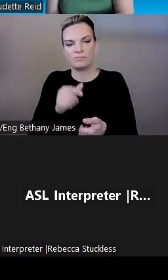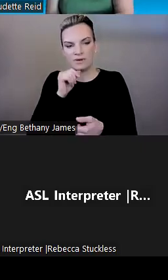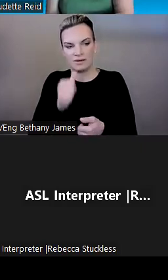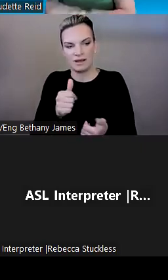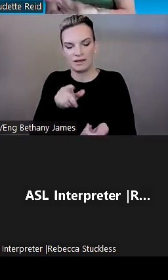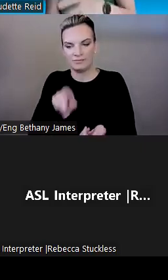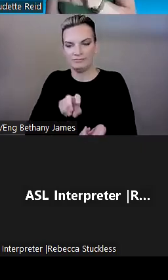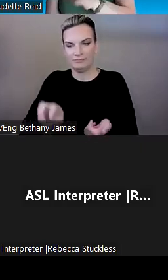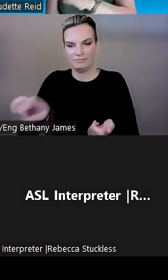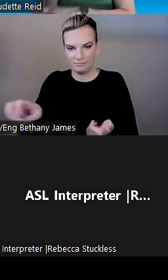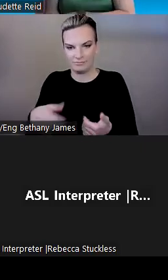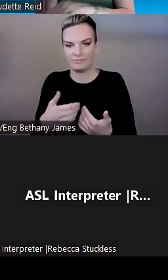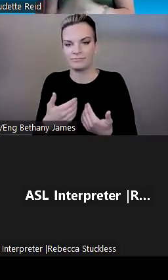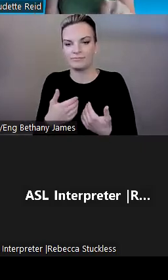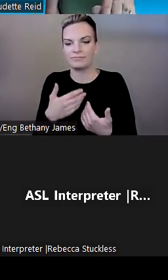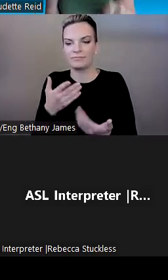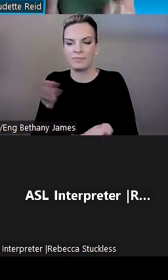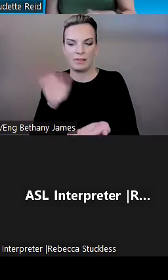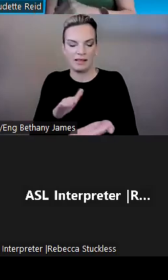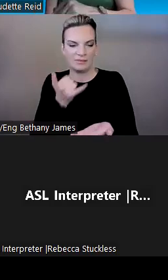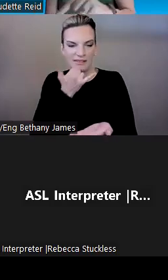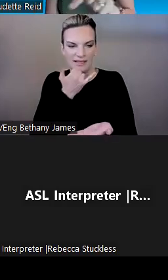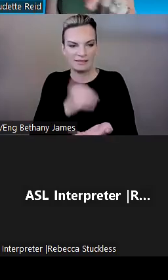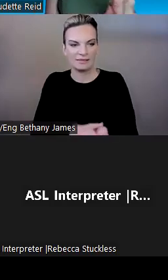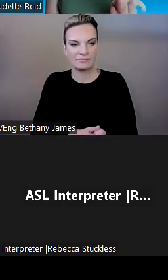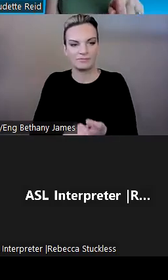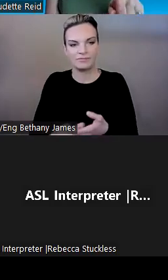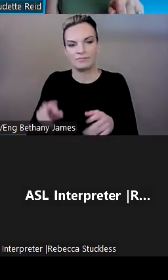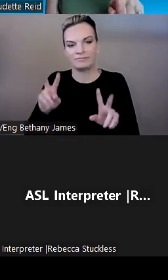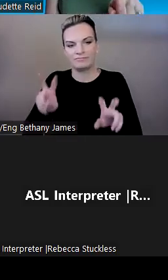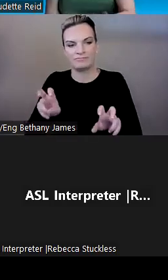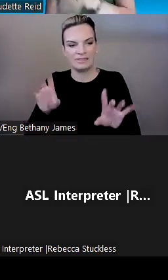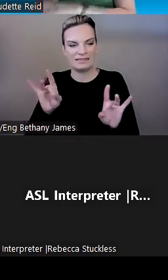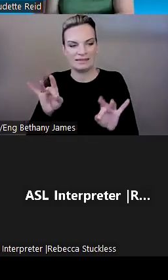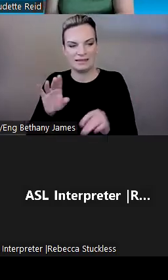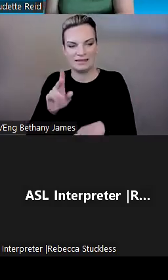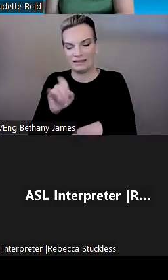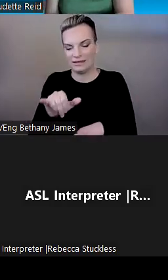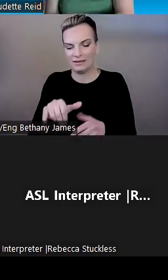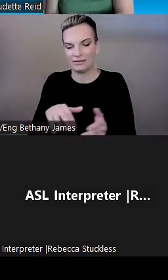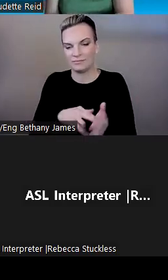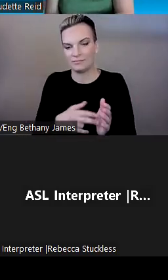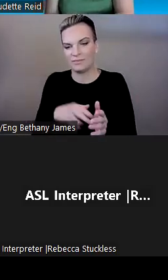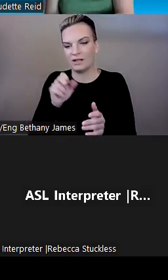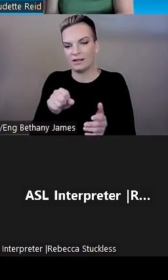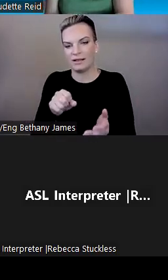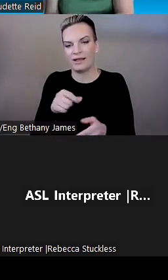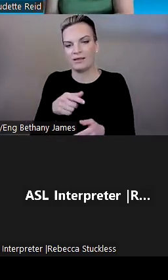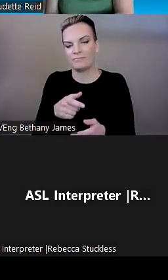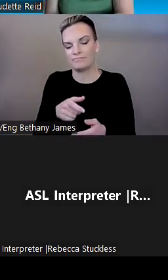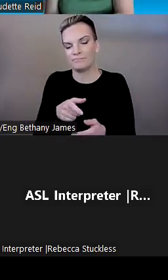activated, so you have fewer mistakes. Sticky keys allow you to enter a key combination